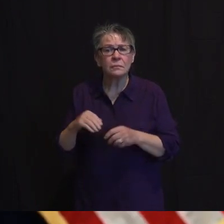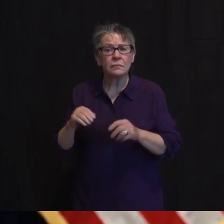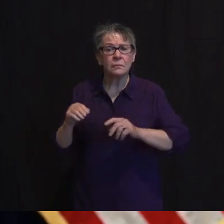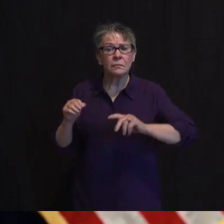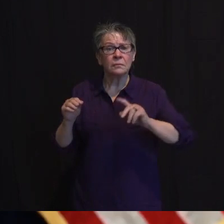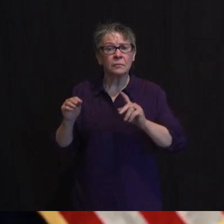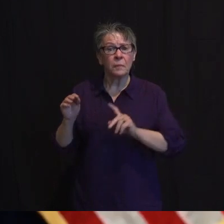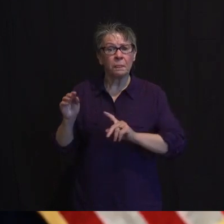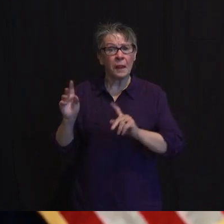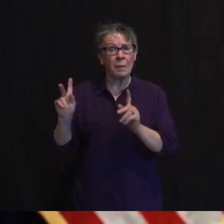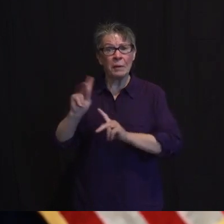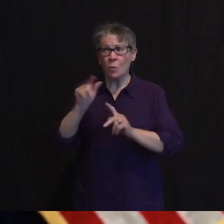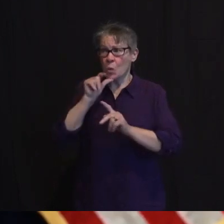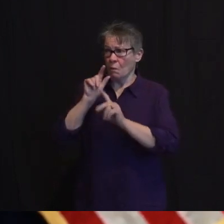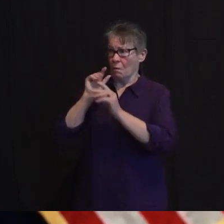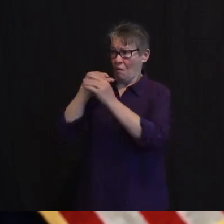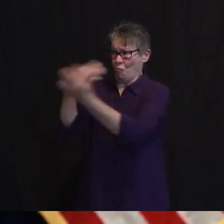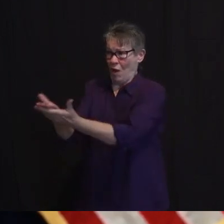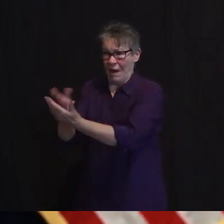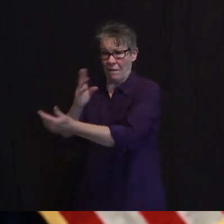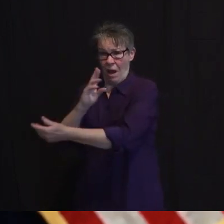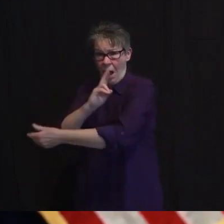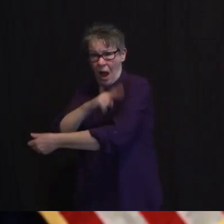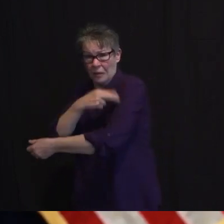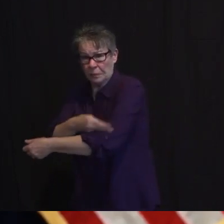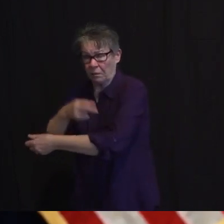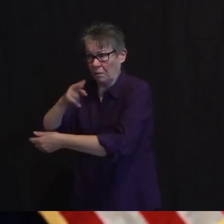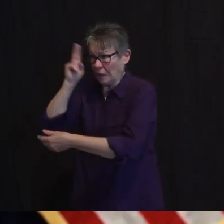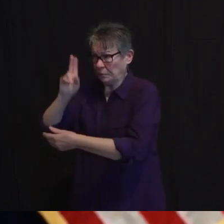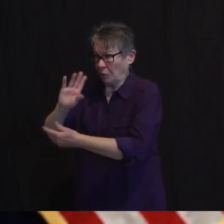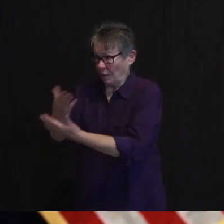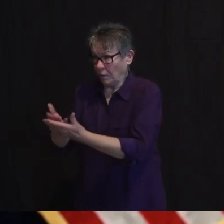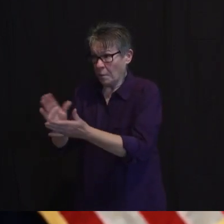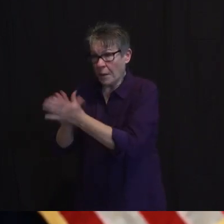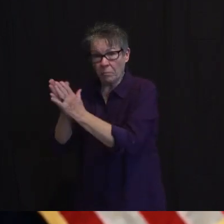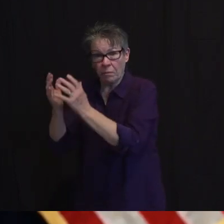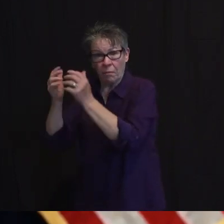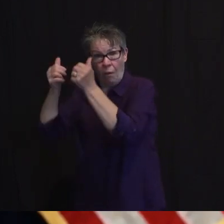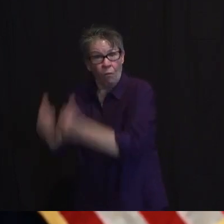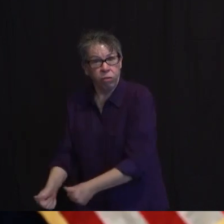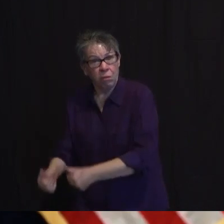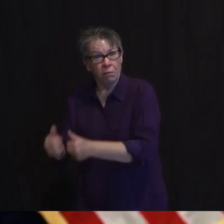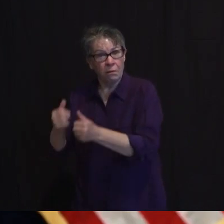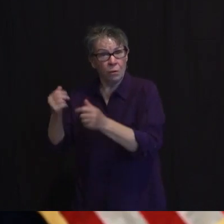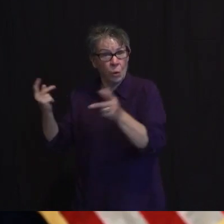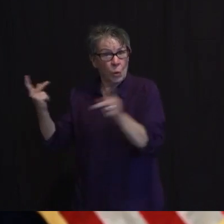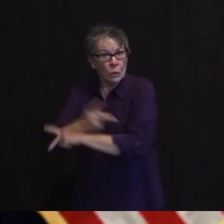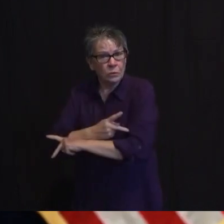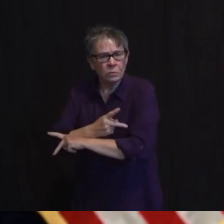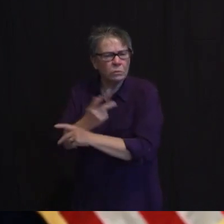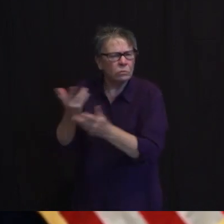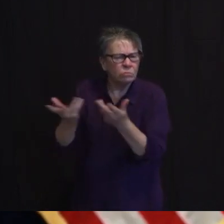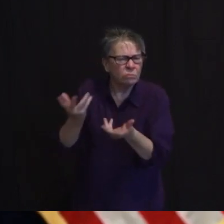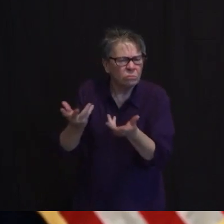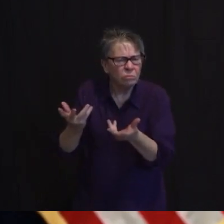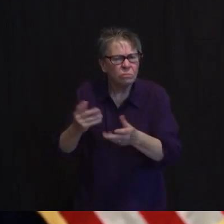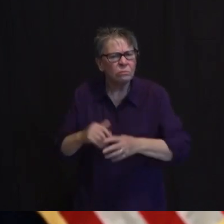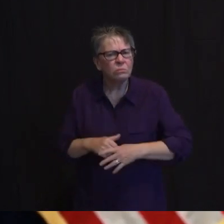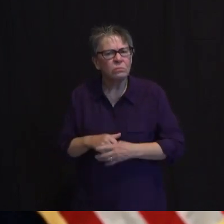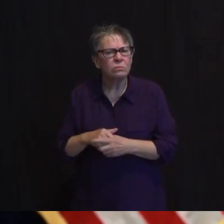Thank you for those. I would just make one comment, Judy. I think these are largely to you and perhaps to Pat. But